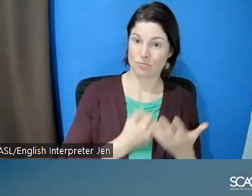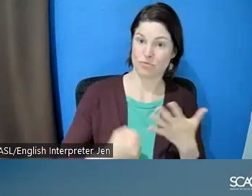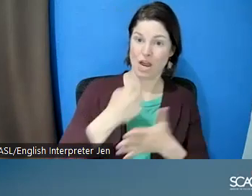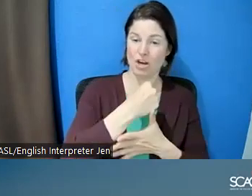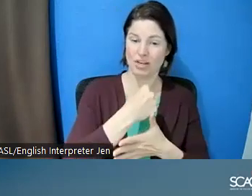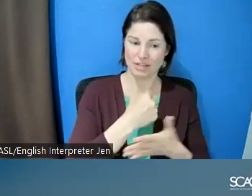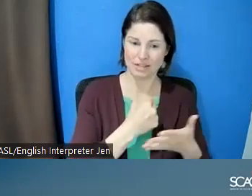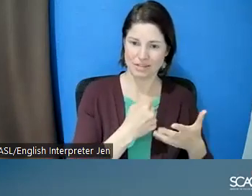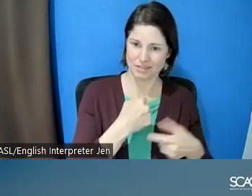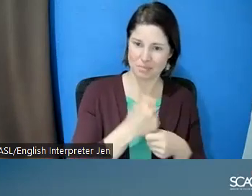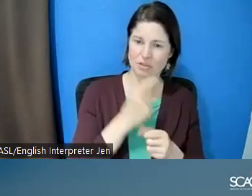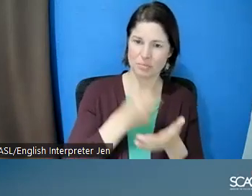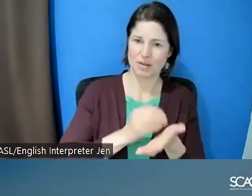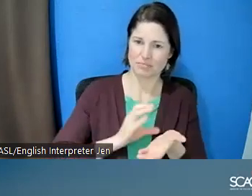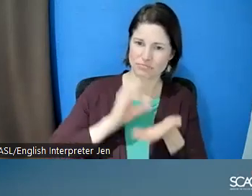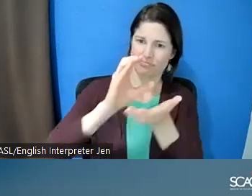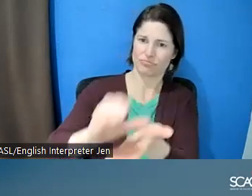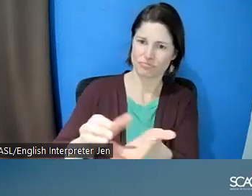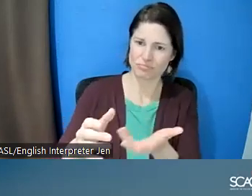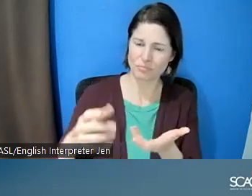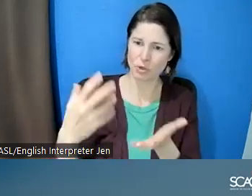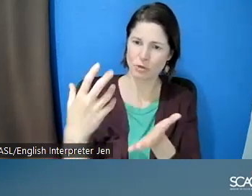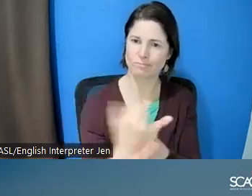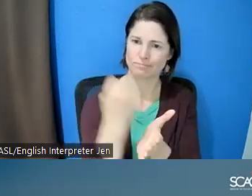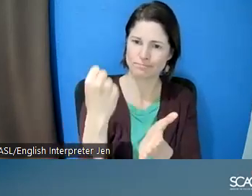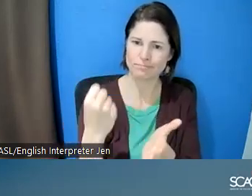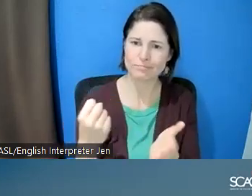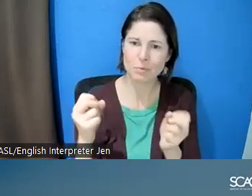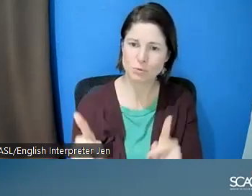and for folks to take advantage of them.